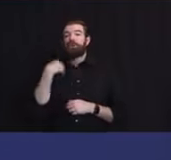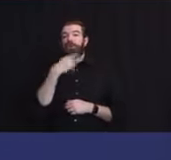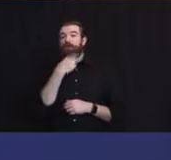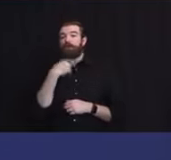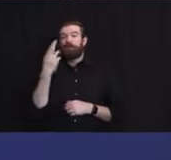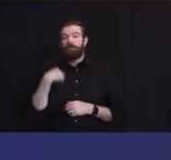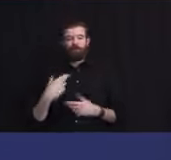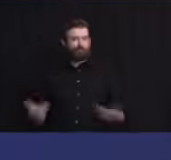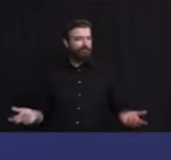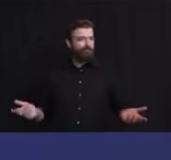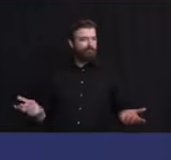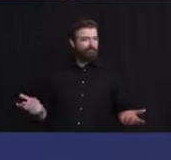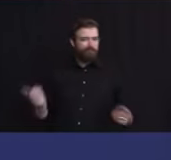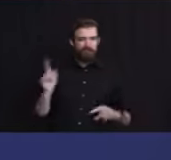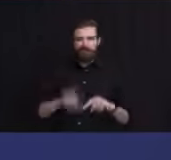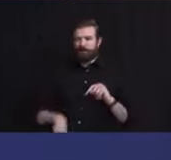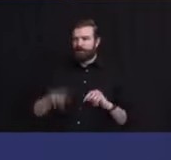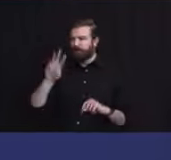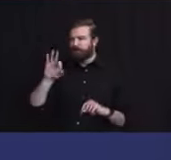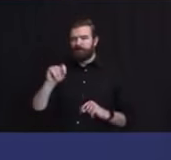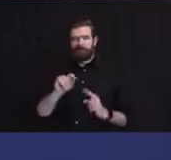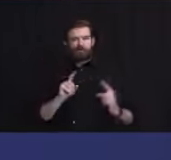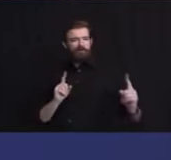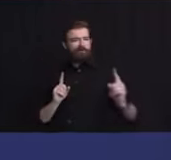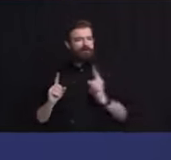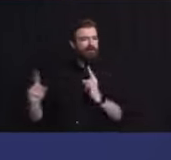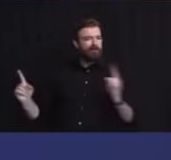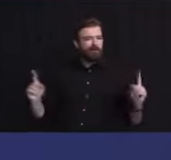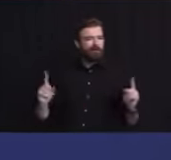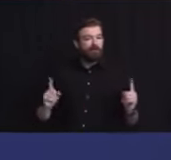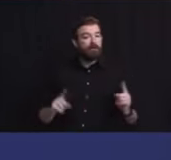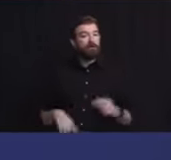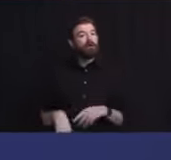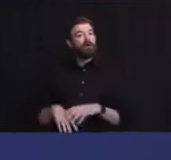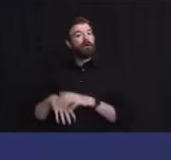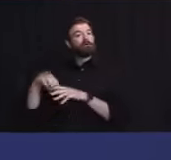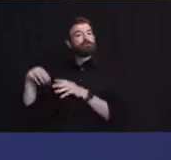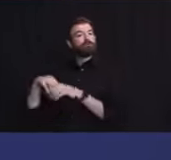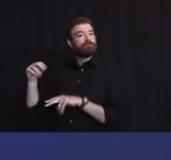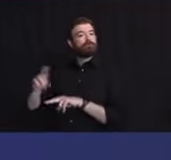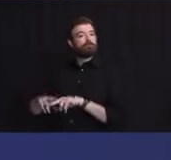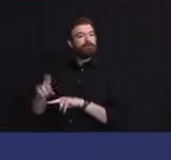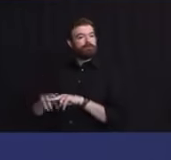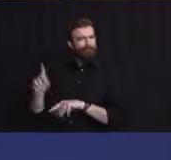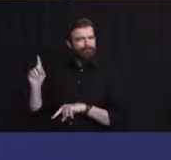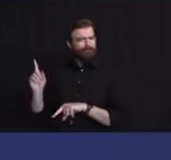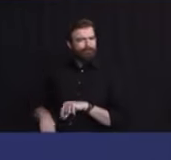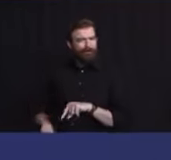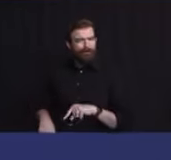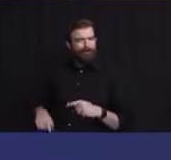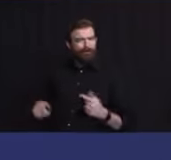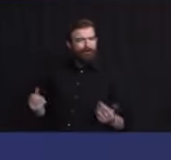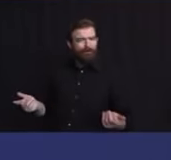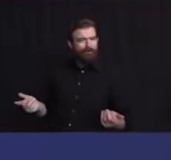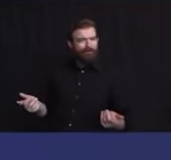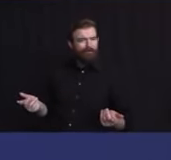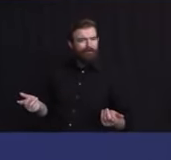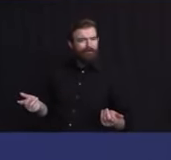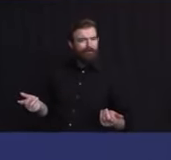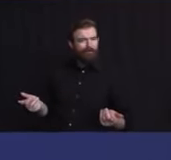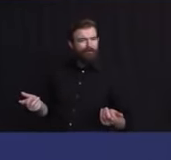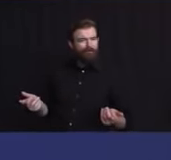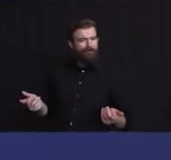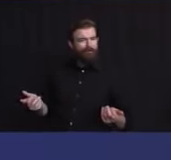and they don't have really good outdoor seating. And it doesn't really look this will be that helpful to them either, does